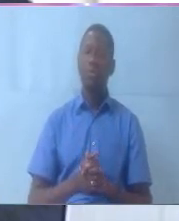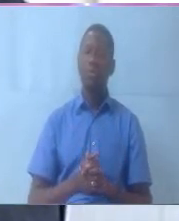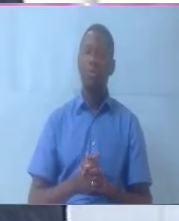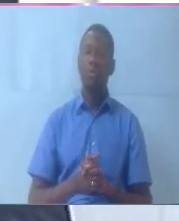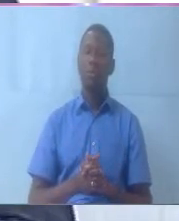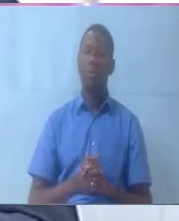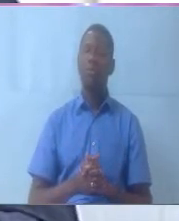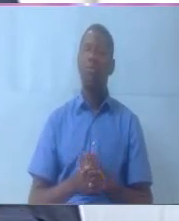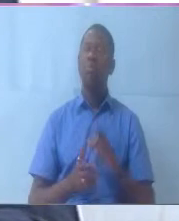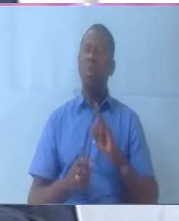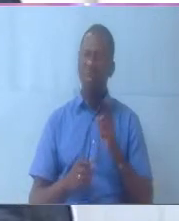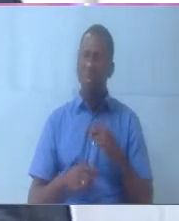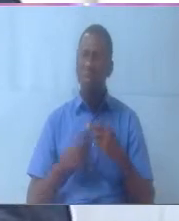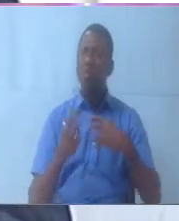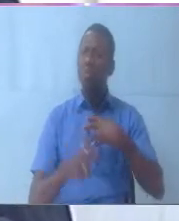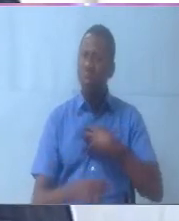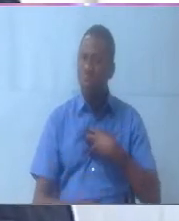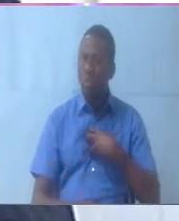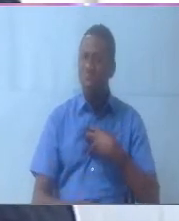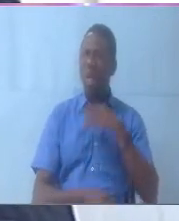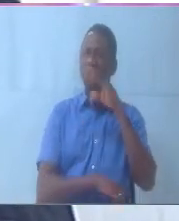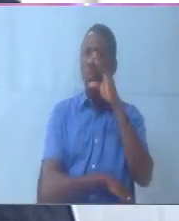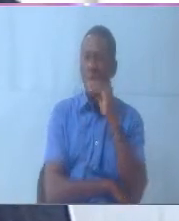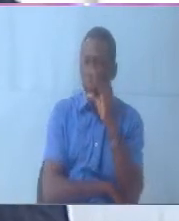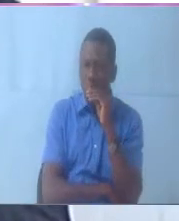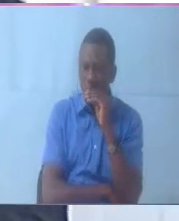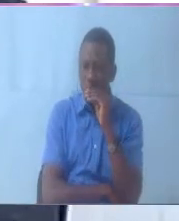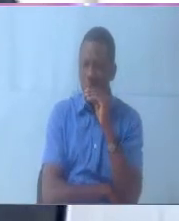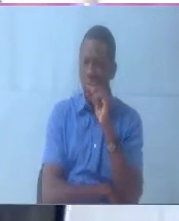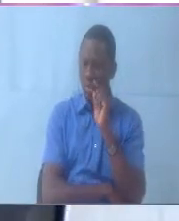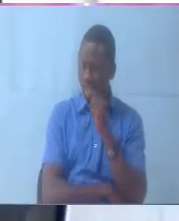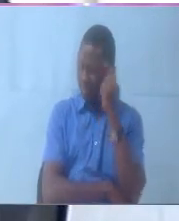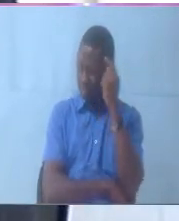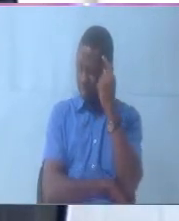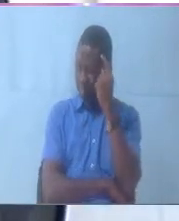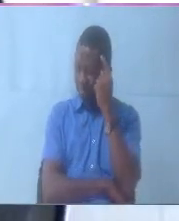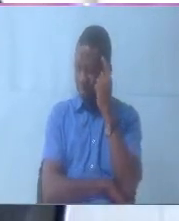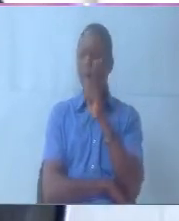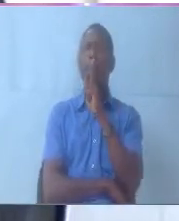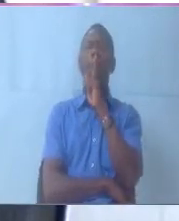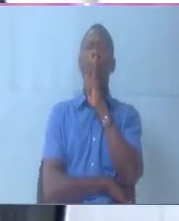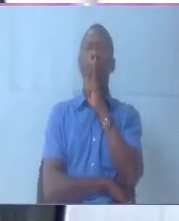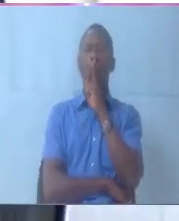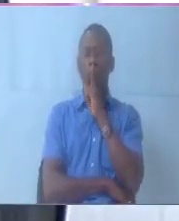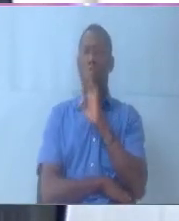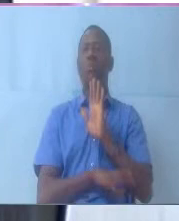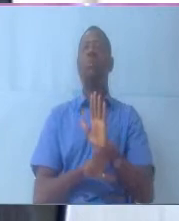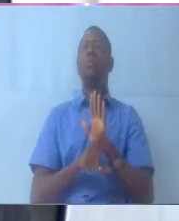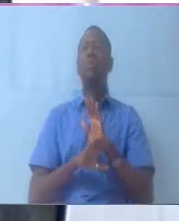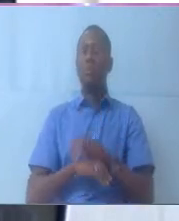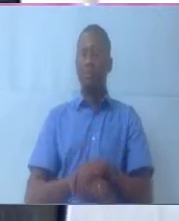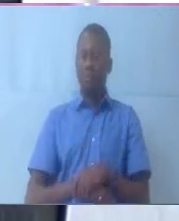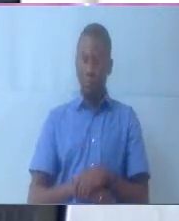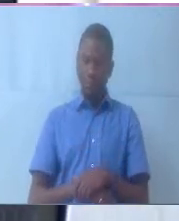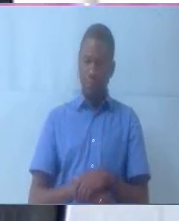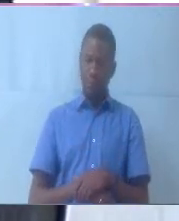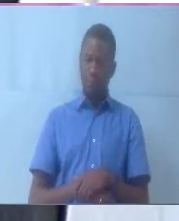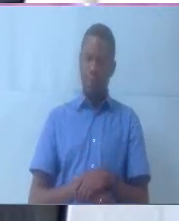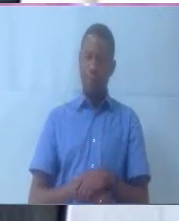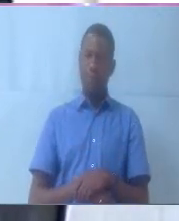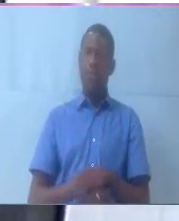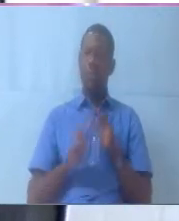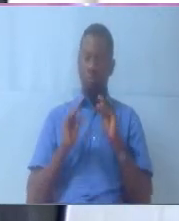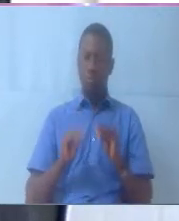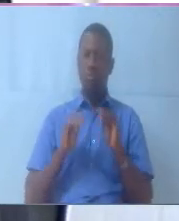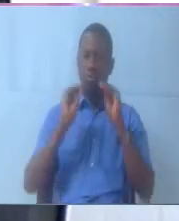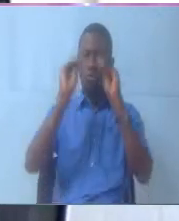wanted to speak out, but I said, let me hold my horse. Wotumo lafta diamula bari nko mfaye fananko mbatu ngamfamuta follow. We adjourned